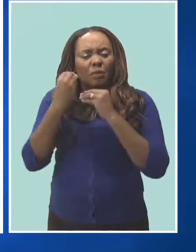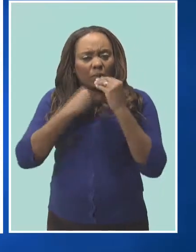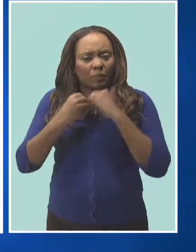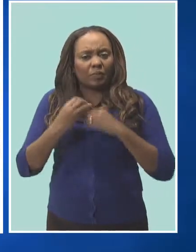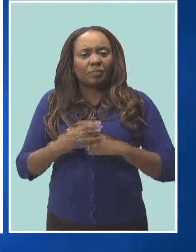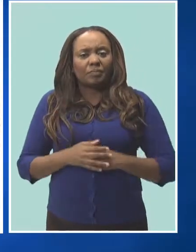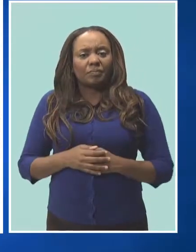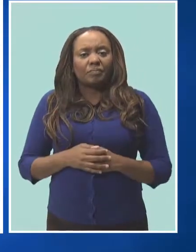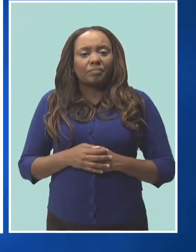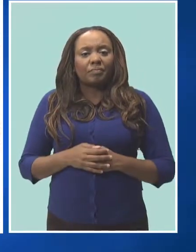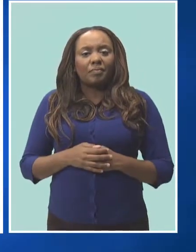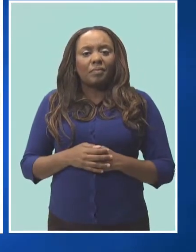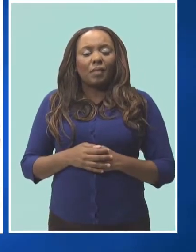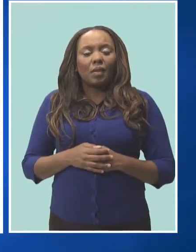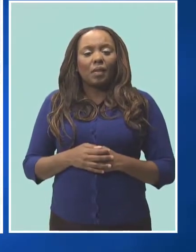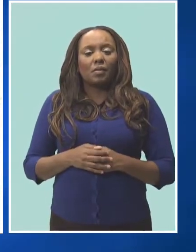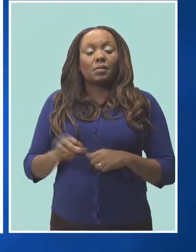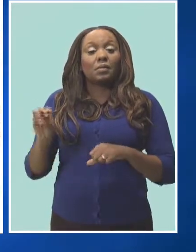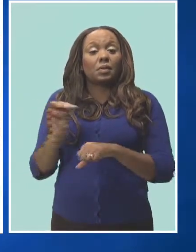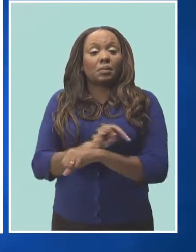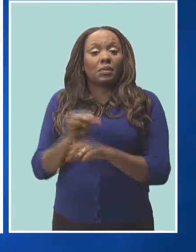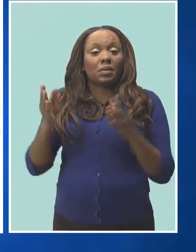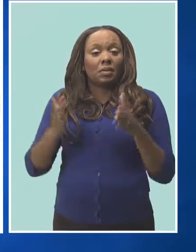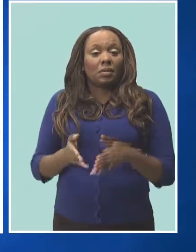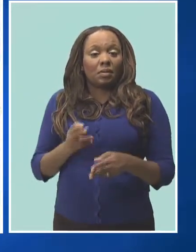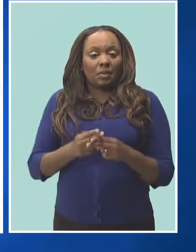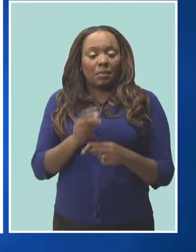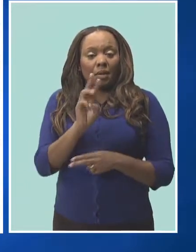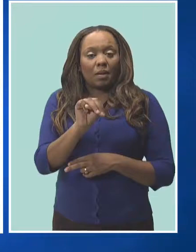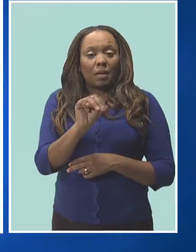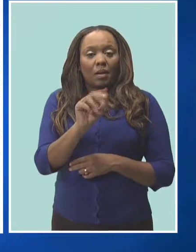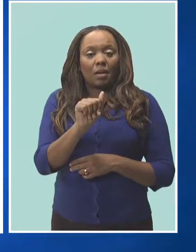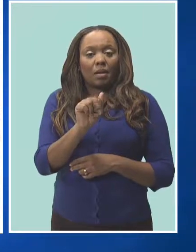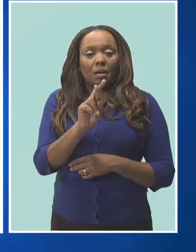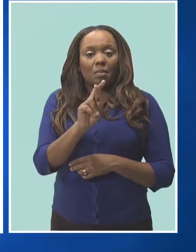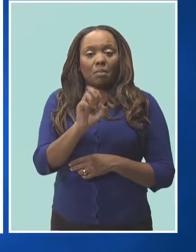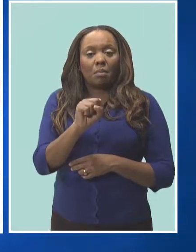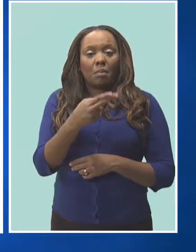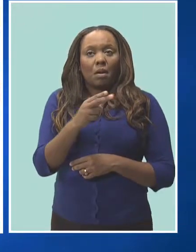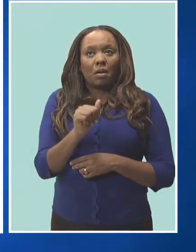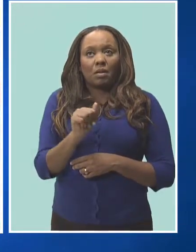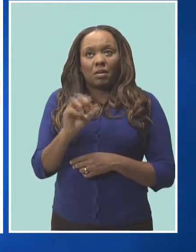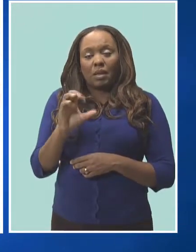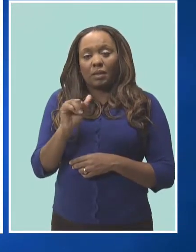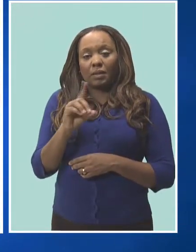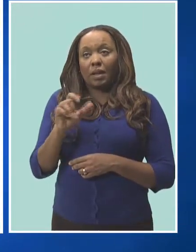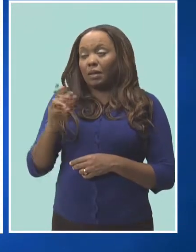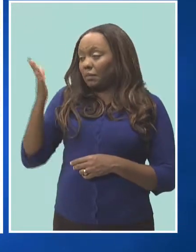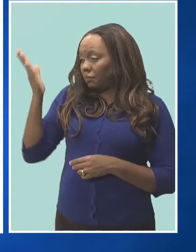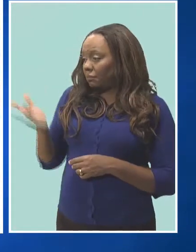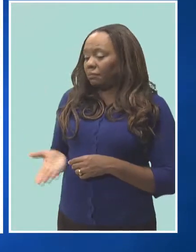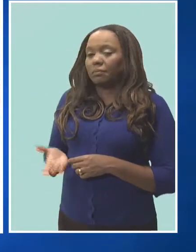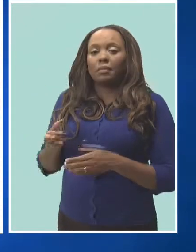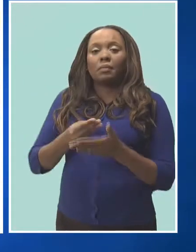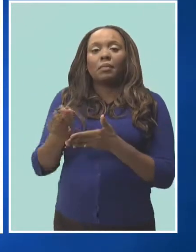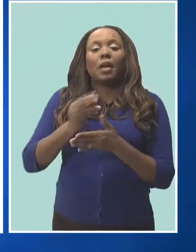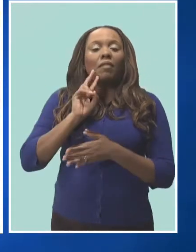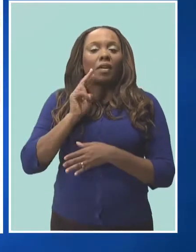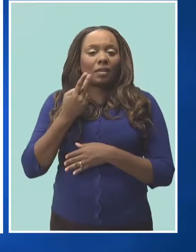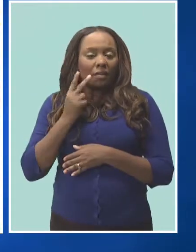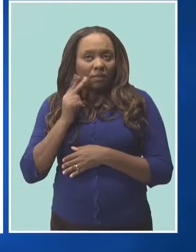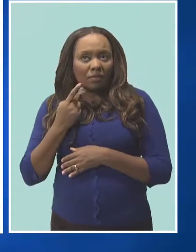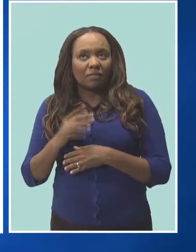in the Ministry of Economic Affairs and Investment, Marcia Cattle, was at the market getting some veggies for her kitchen. She says she loves the